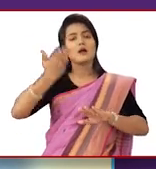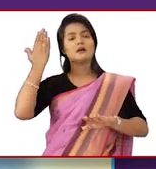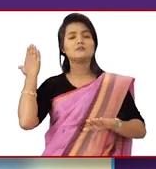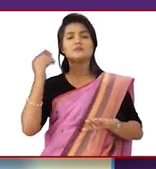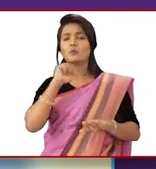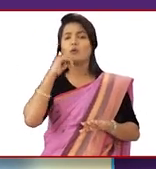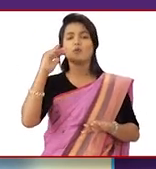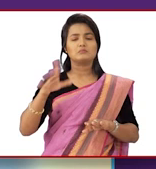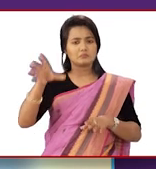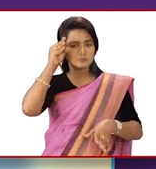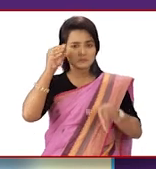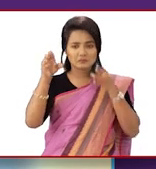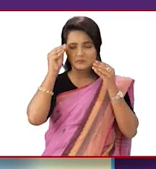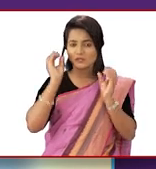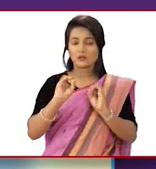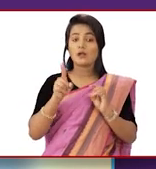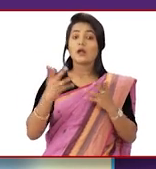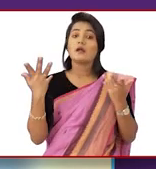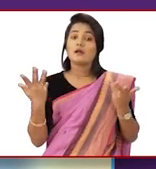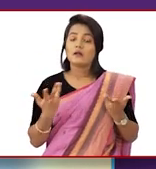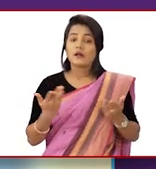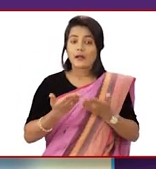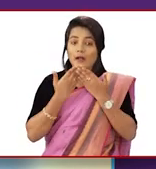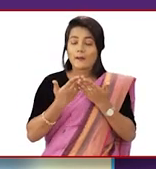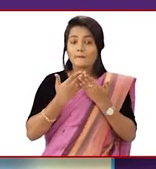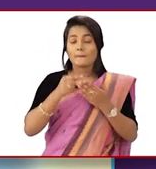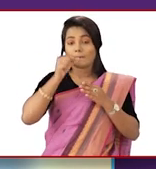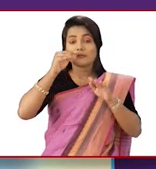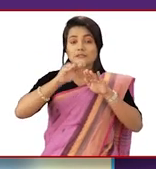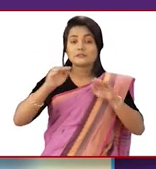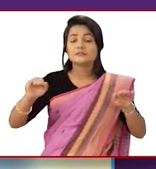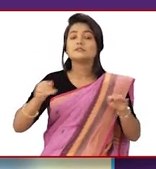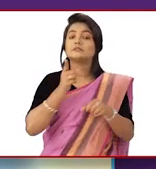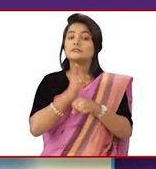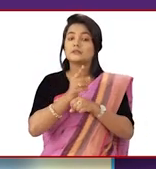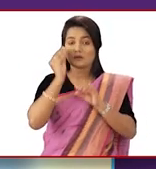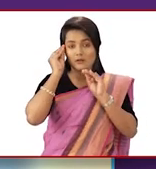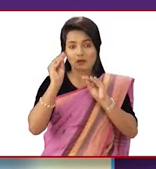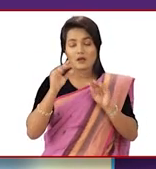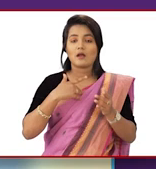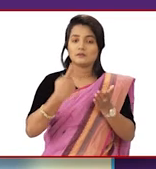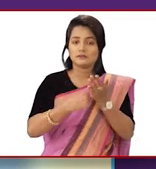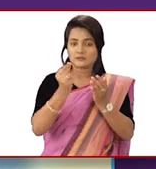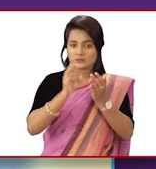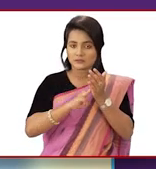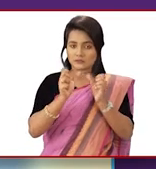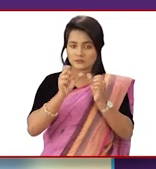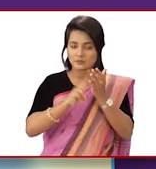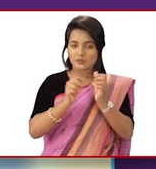they don't realize. How do we educate young men? I think I'll go to Rumana Appa with this